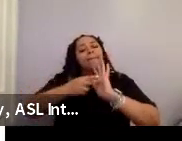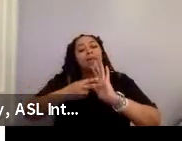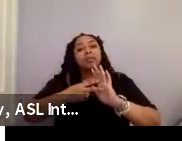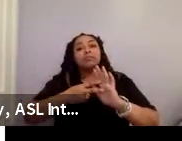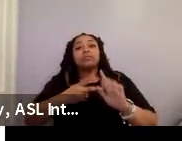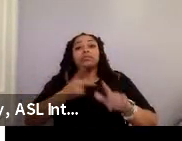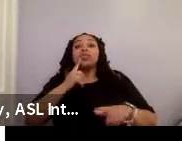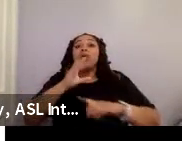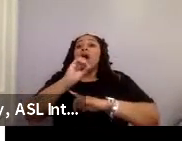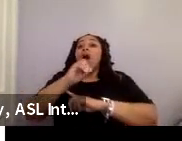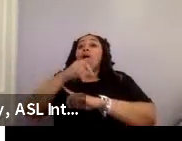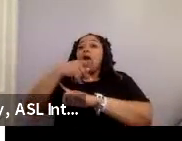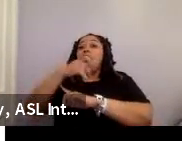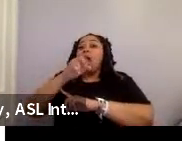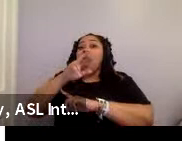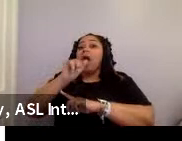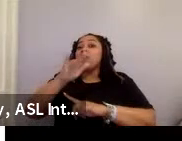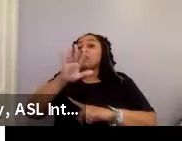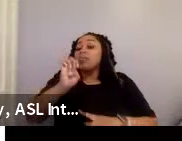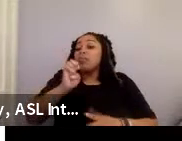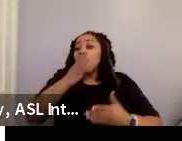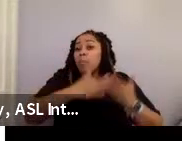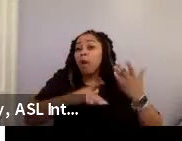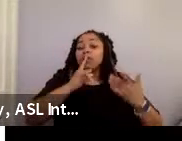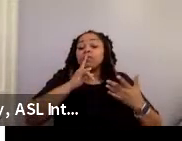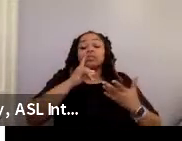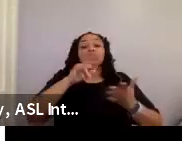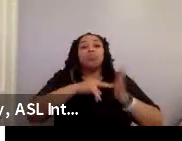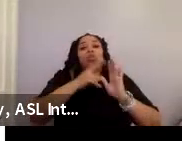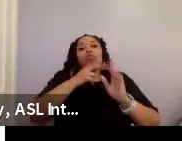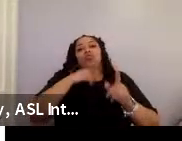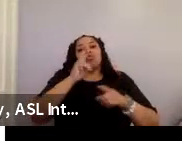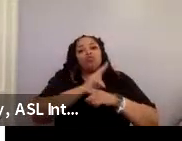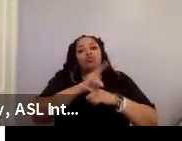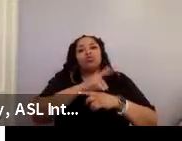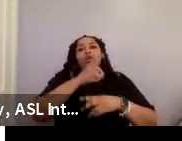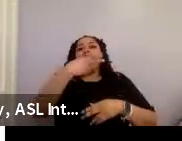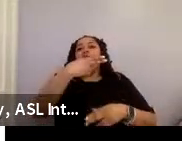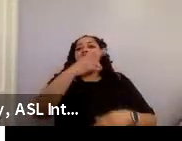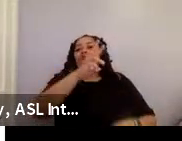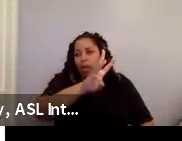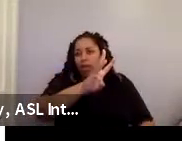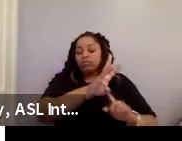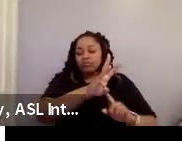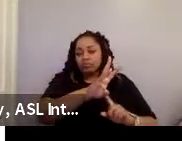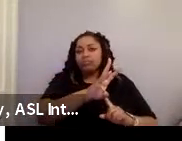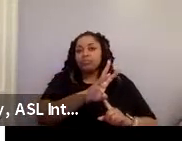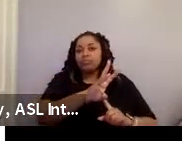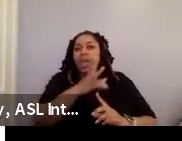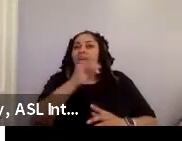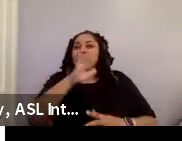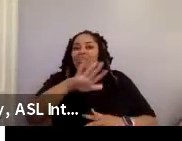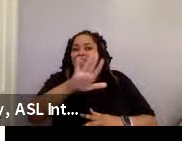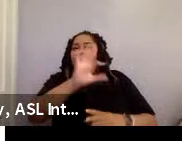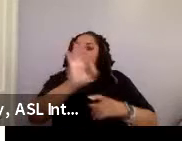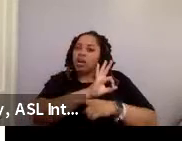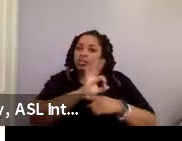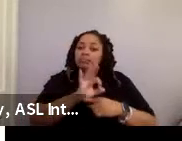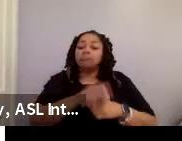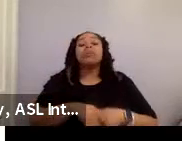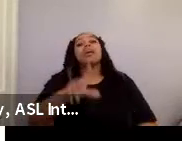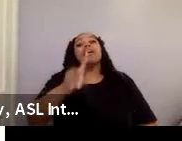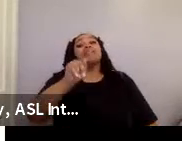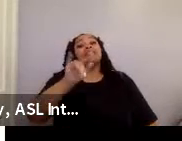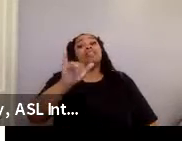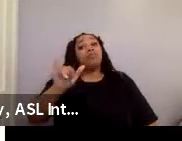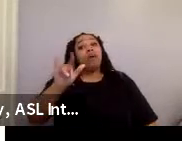part is the terminology used when you're discussing hardware and its functions. A TTY